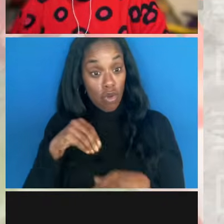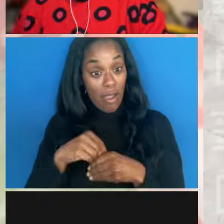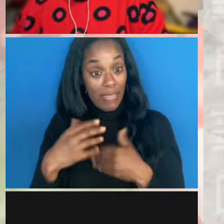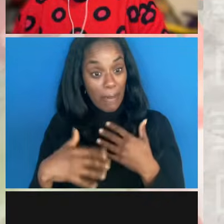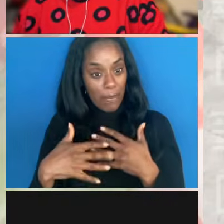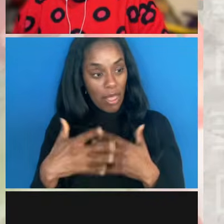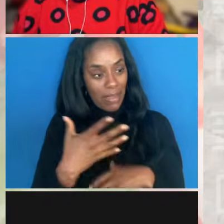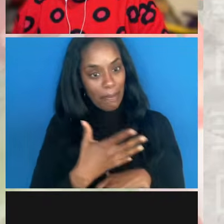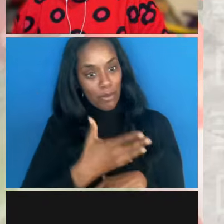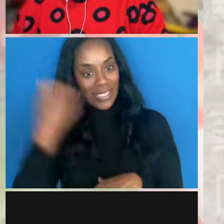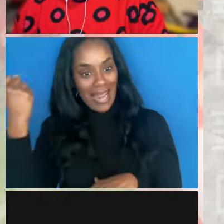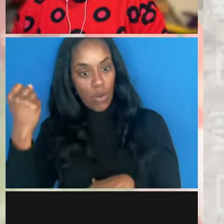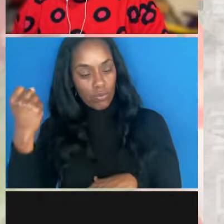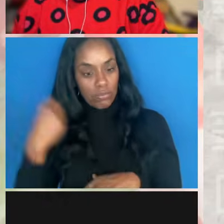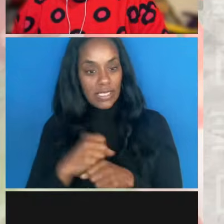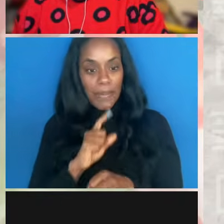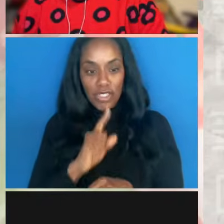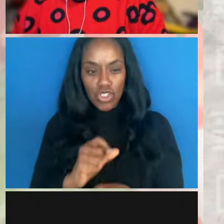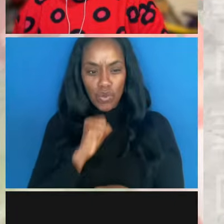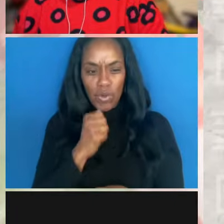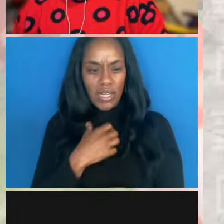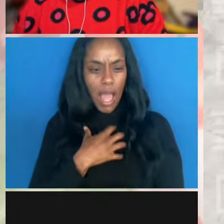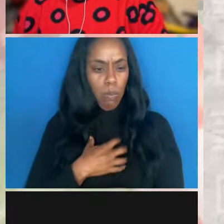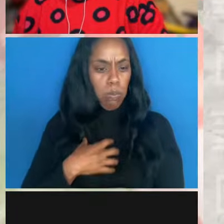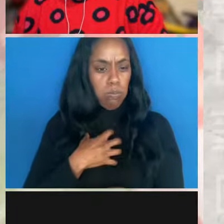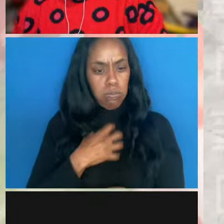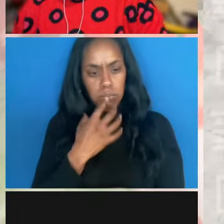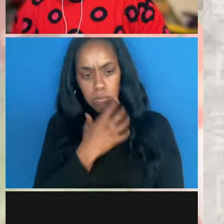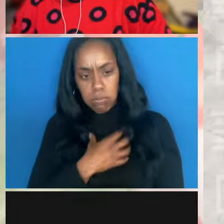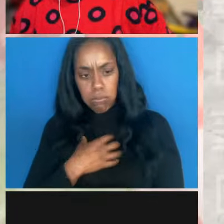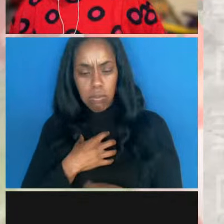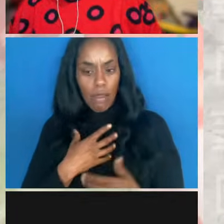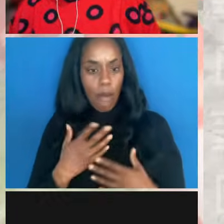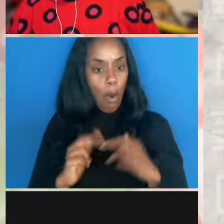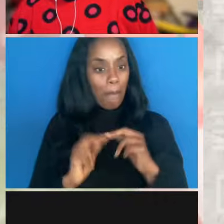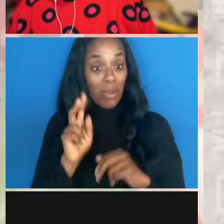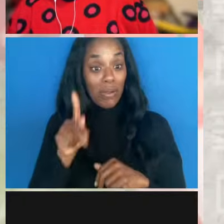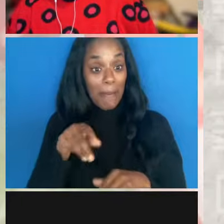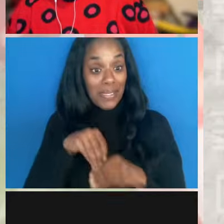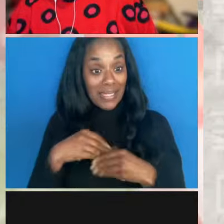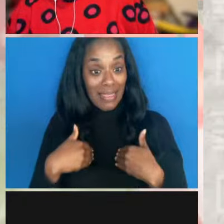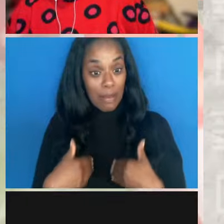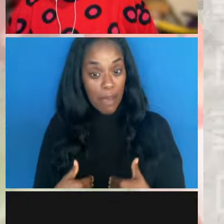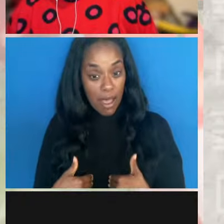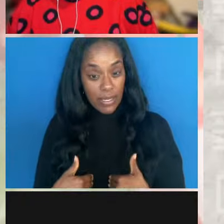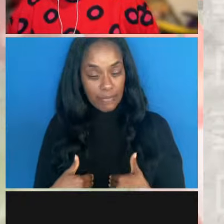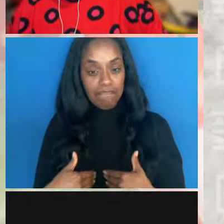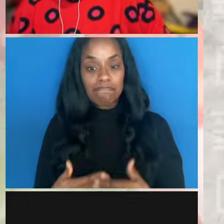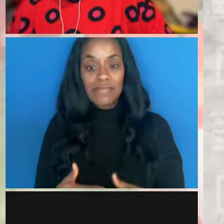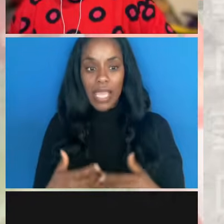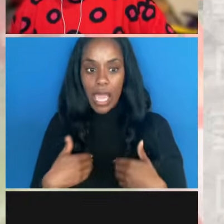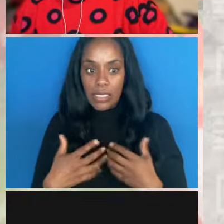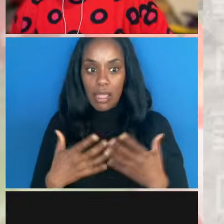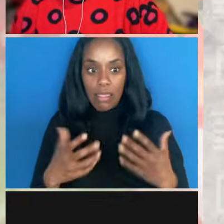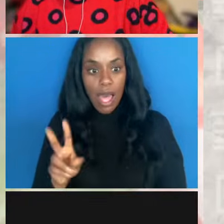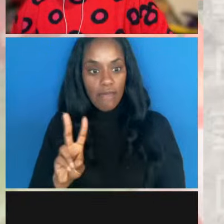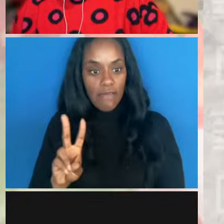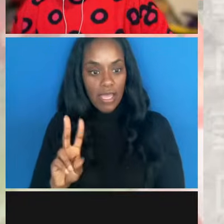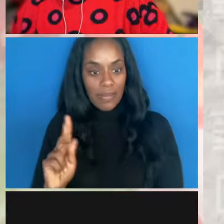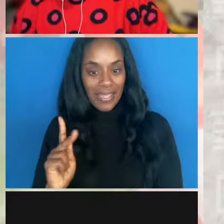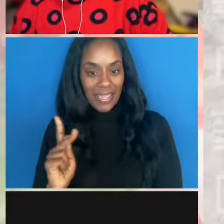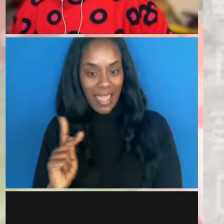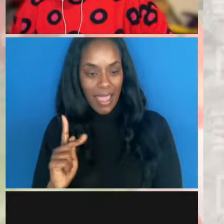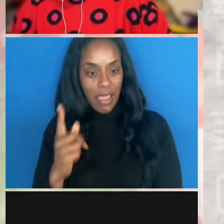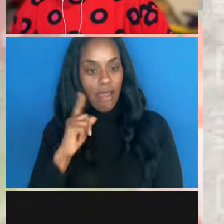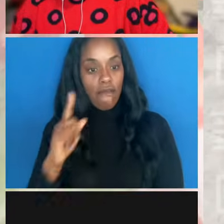don't have congestion and plaque buildup inside of our body. It's also rich in vitamin K for our blood health.